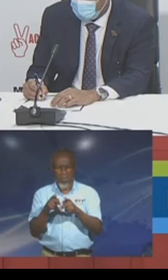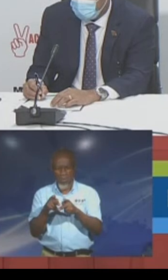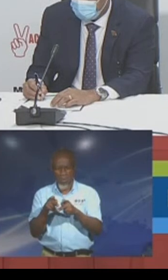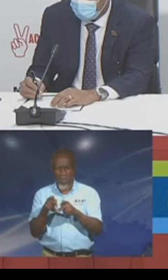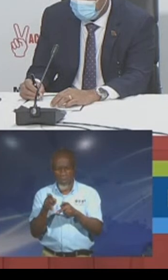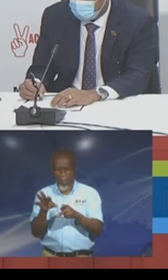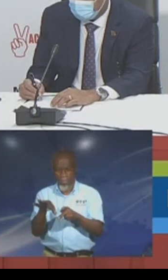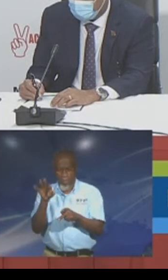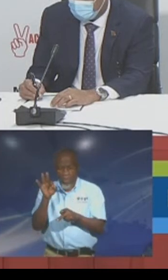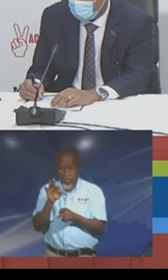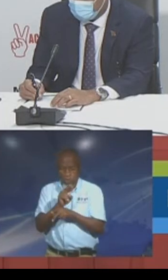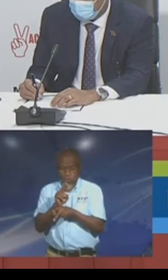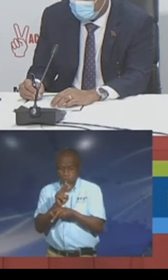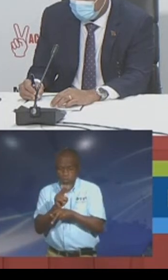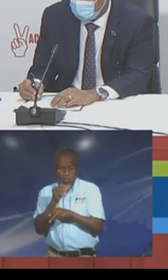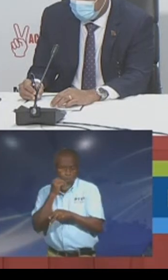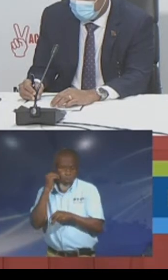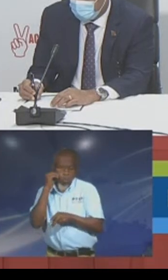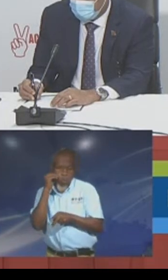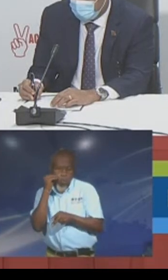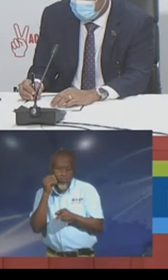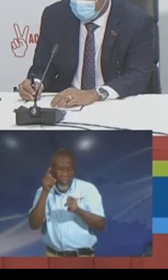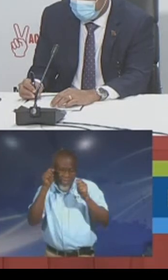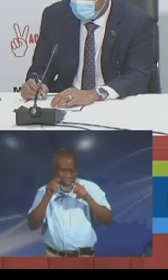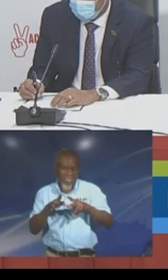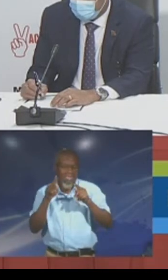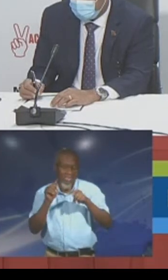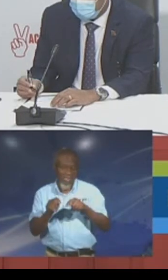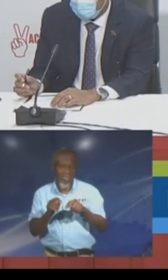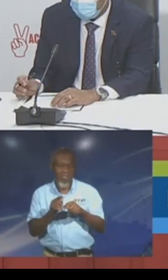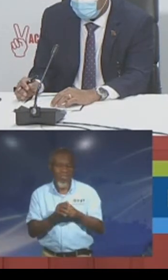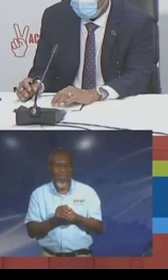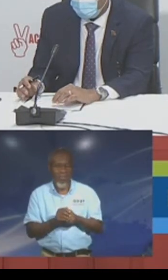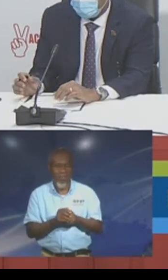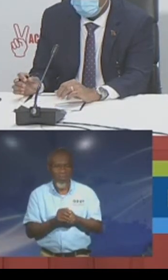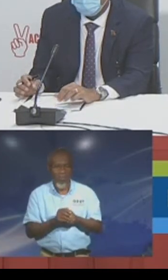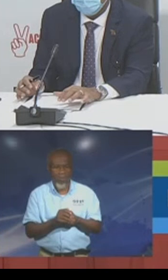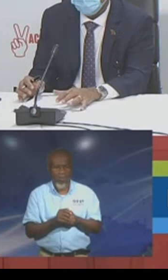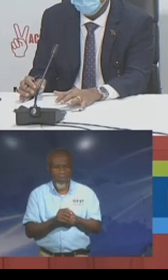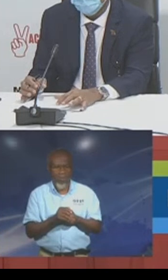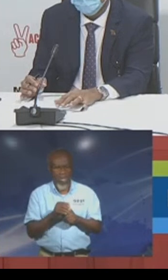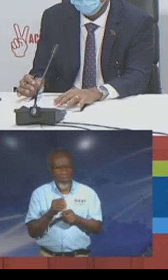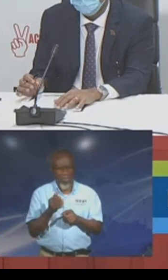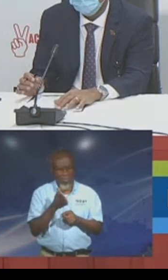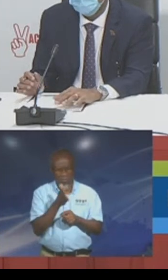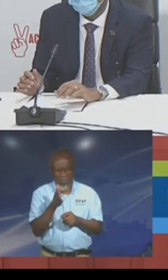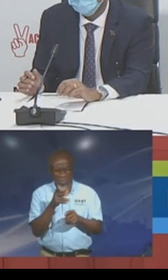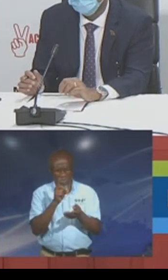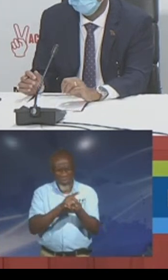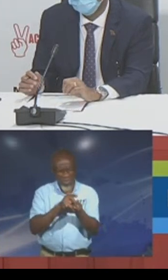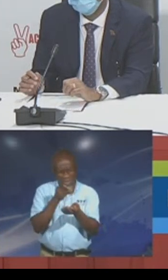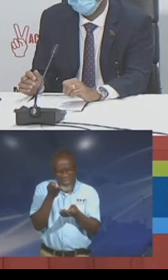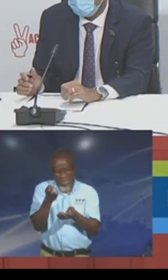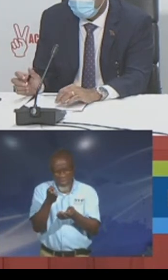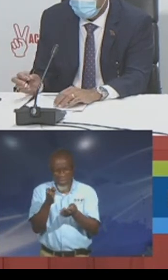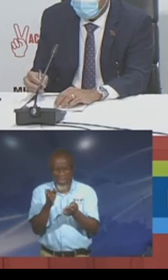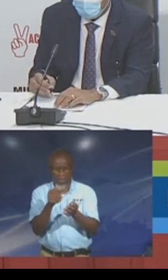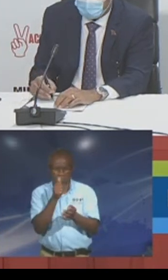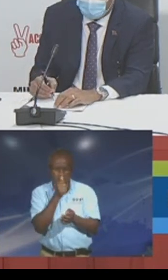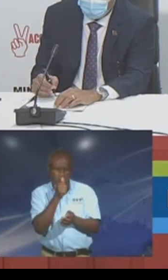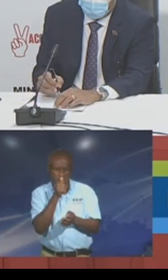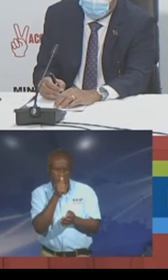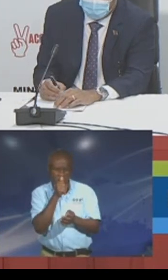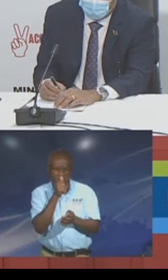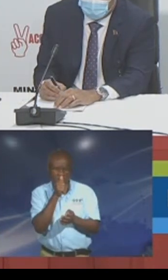are the daily positive cases? And is it that doctors at private facilities, are they obligated to report to